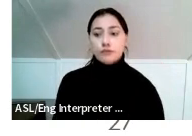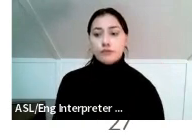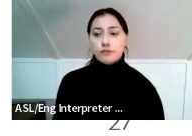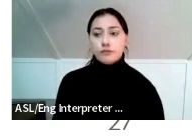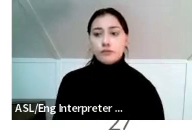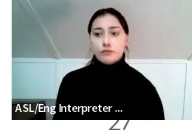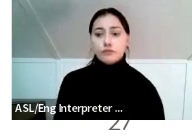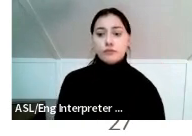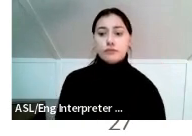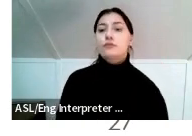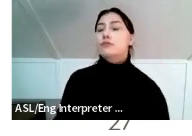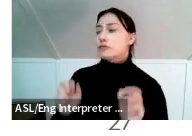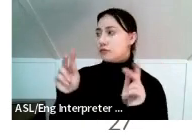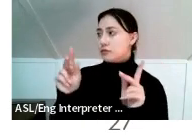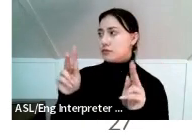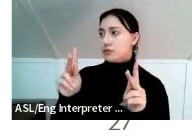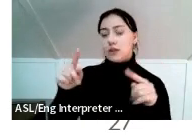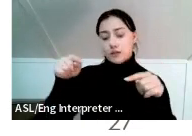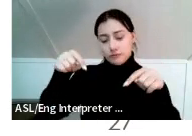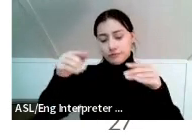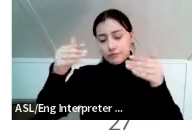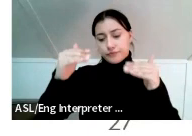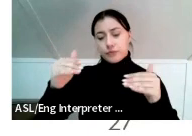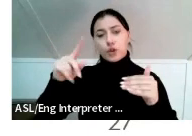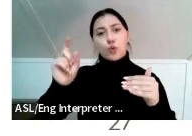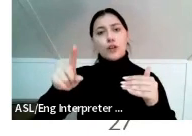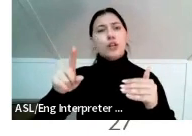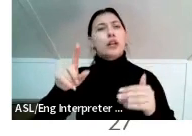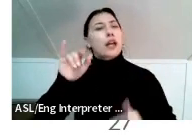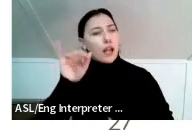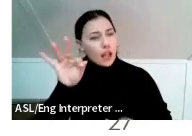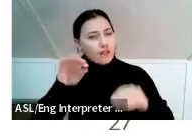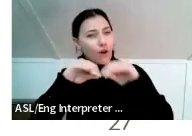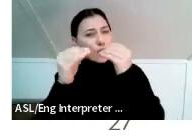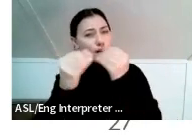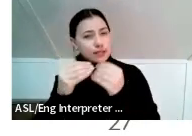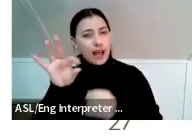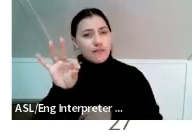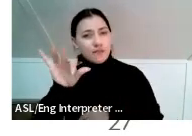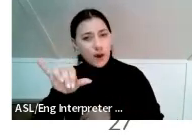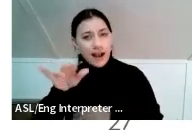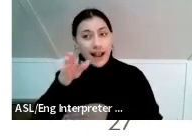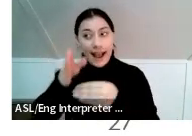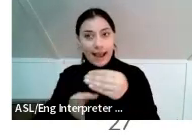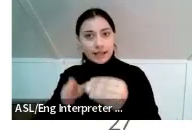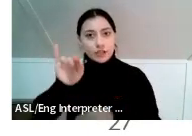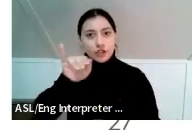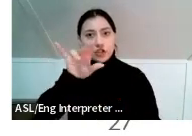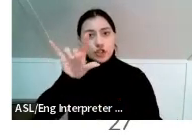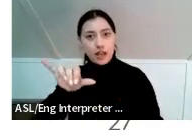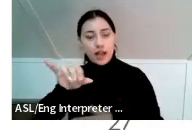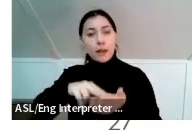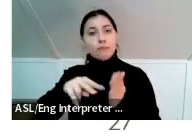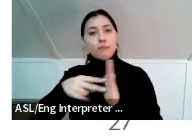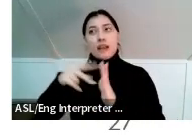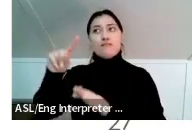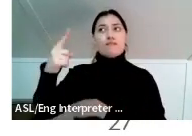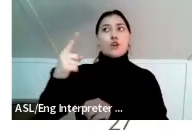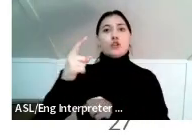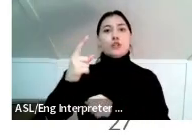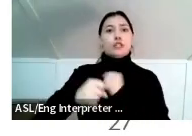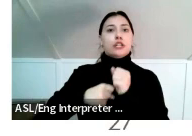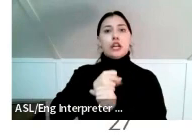Okay, and then we have a question on if an organization's fiscal year ends in July, do they have to do that first year report in June of